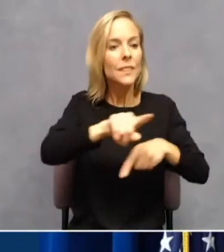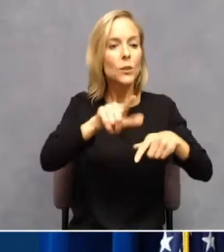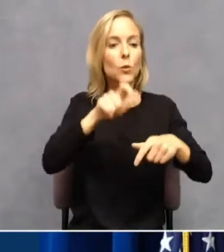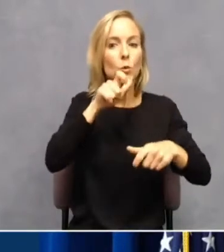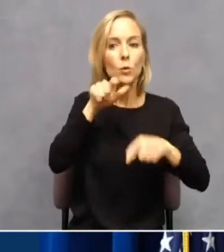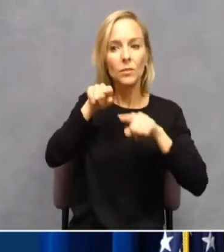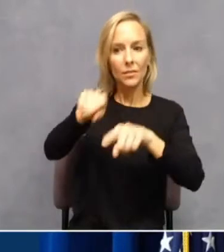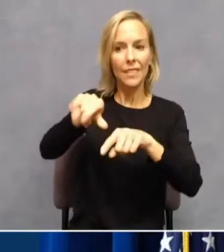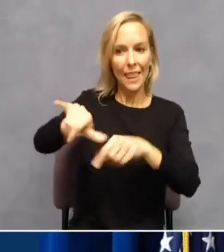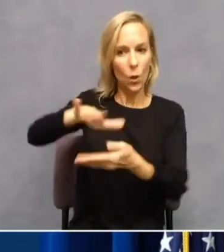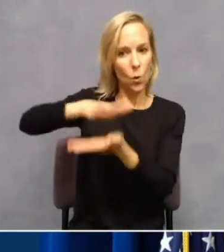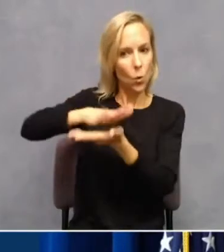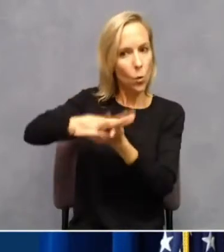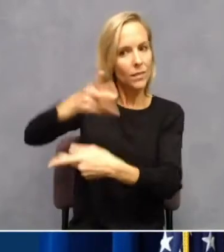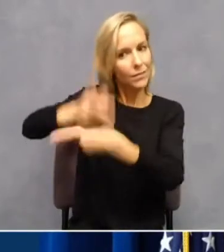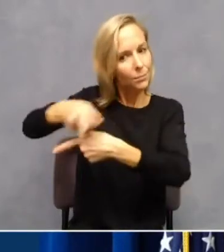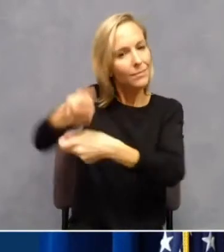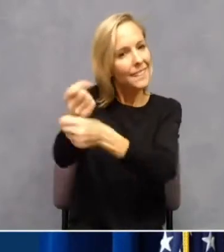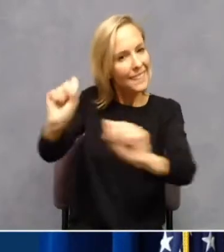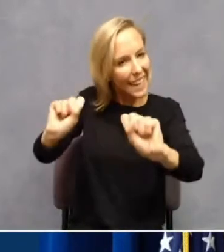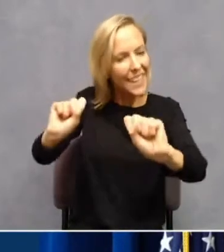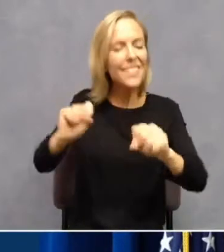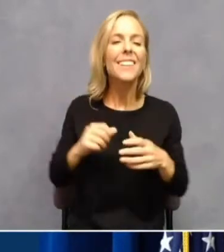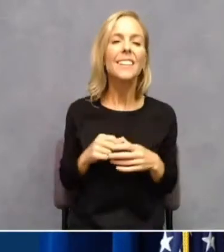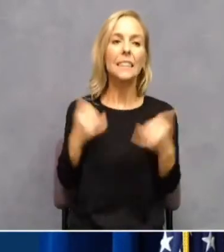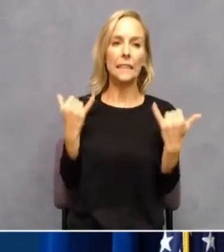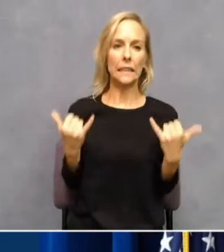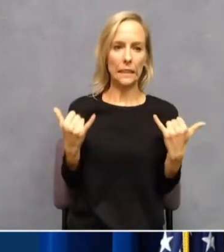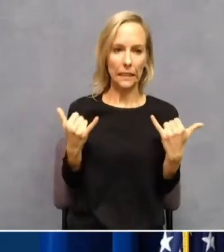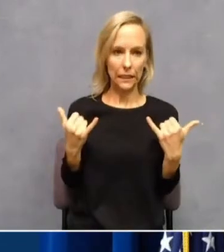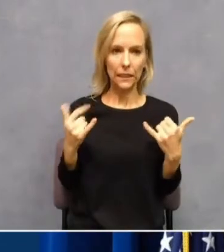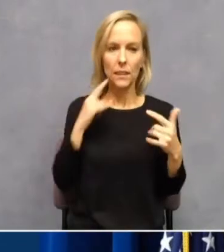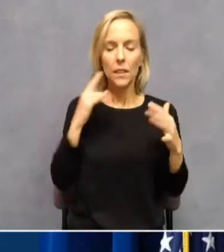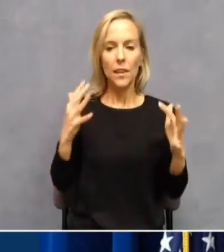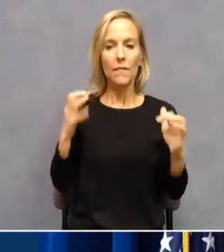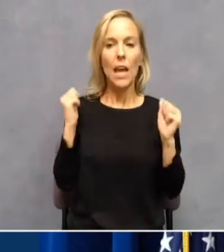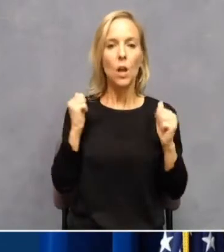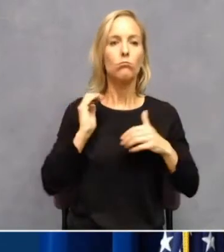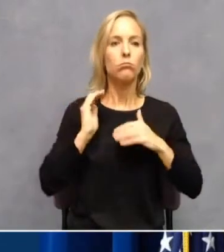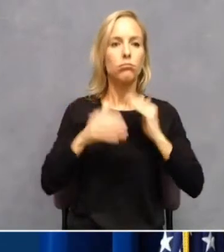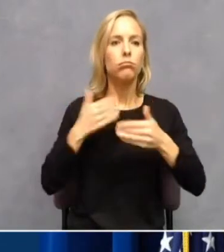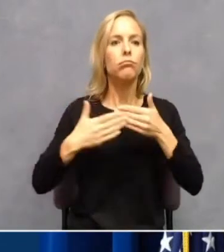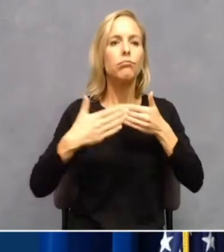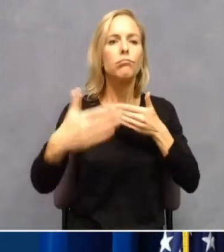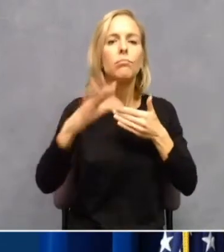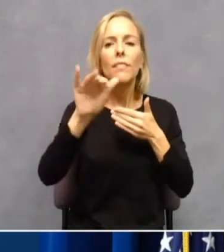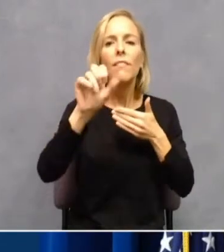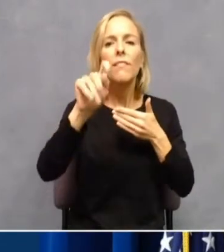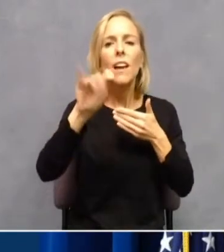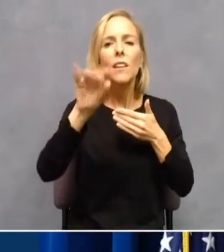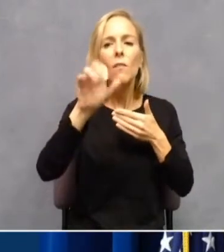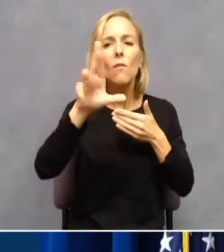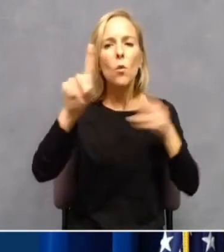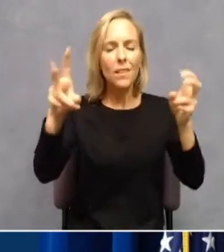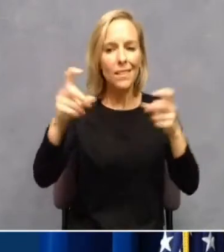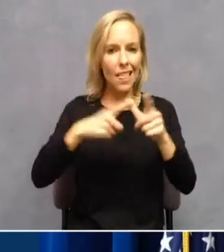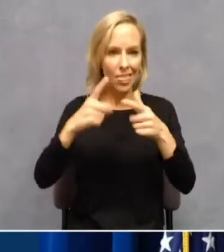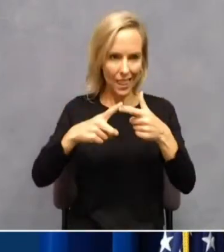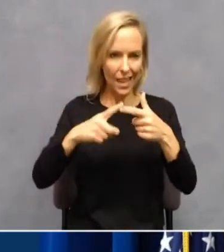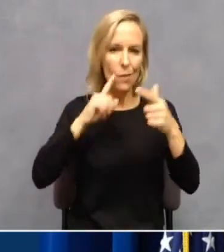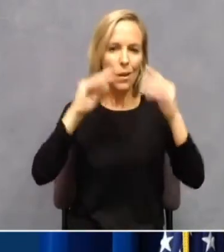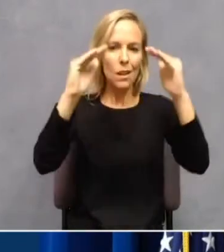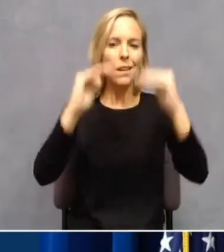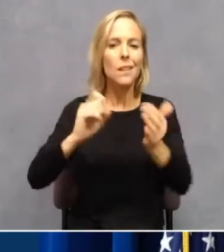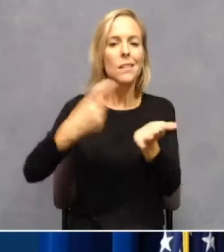Today, we're going to do our Fast Four, and then we're going to get into our COVID report, which, if